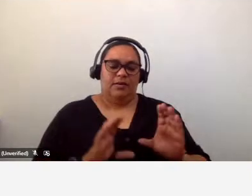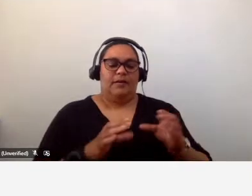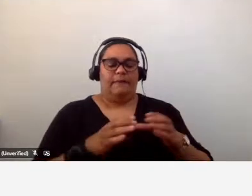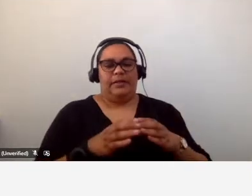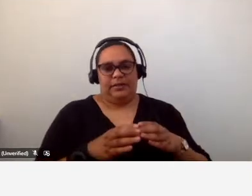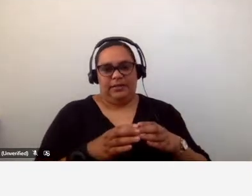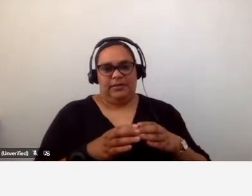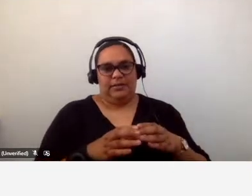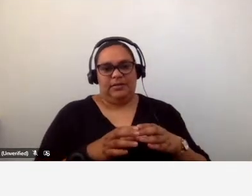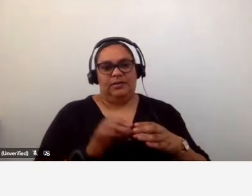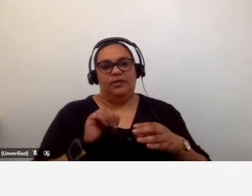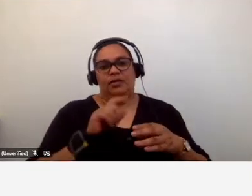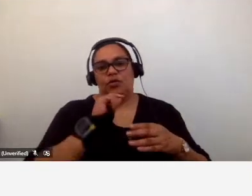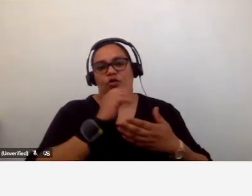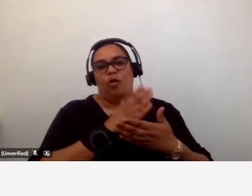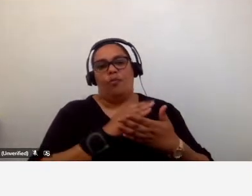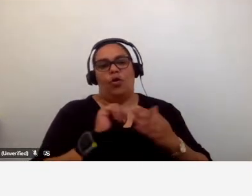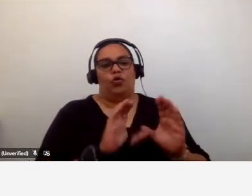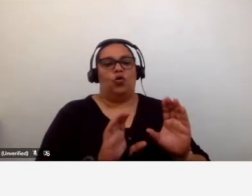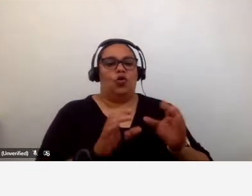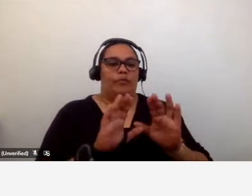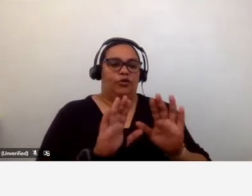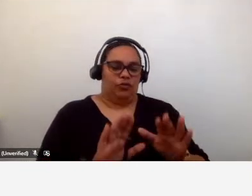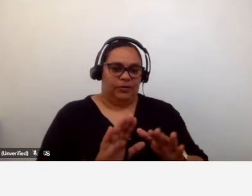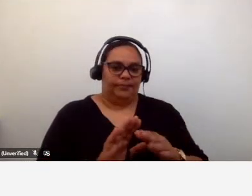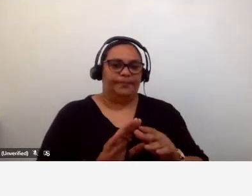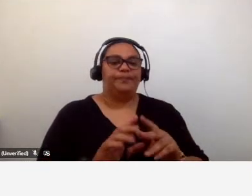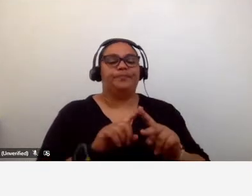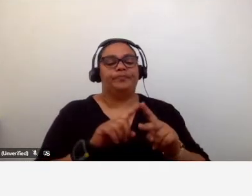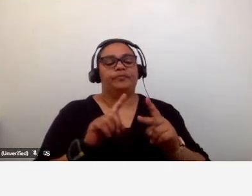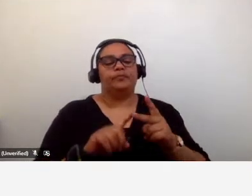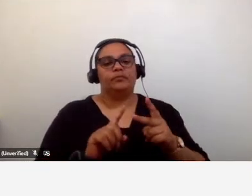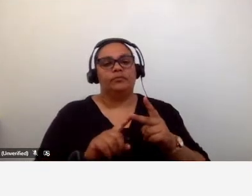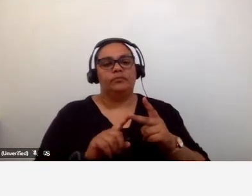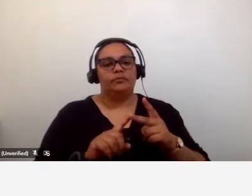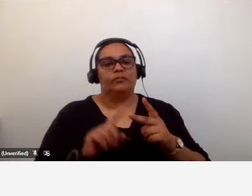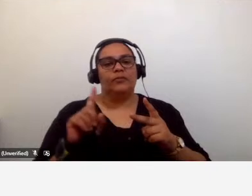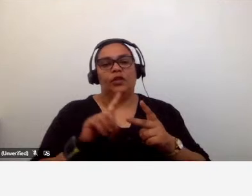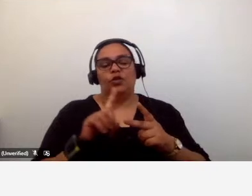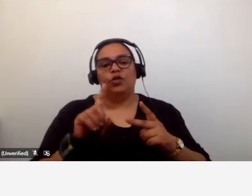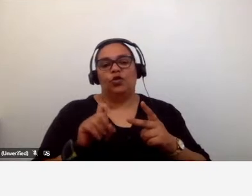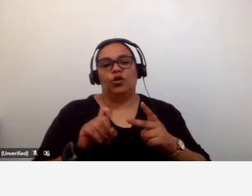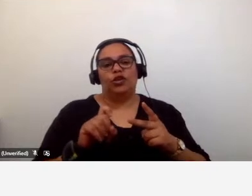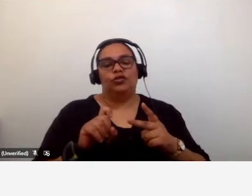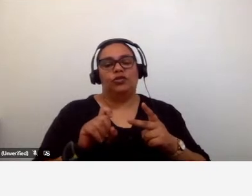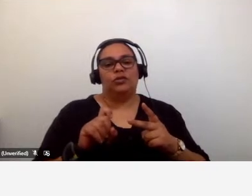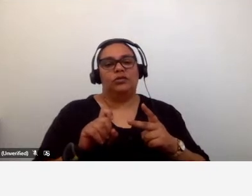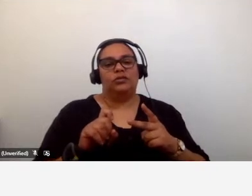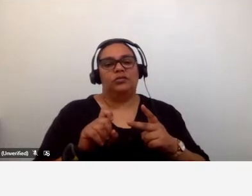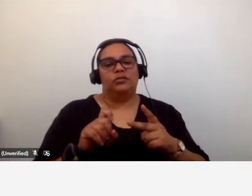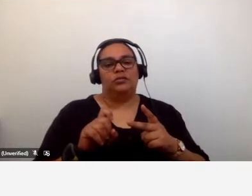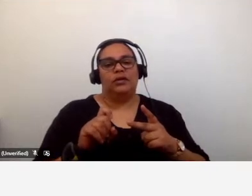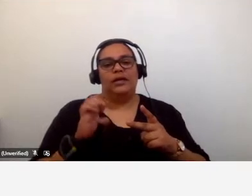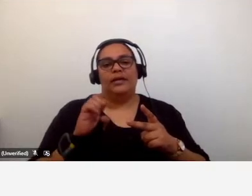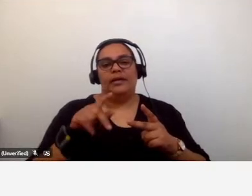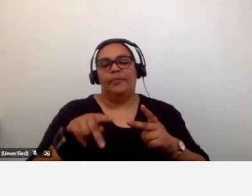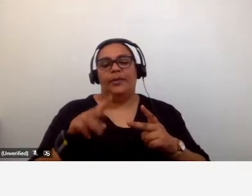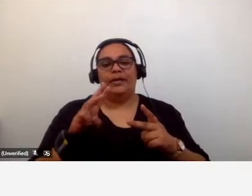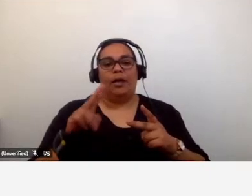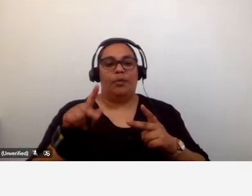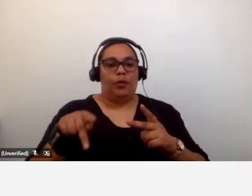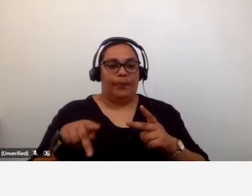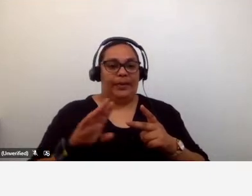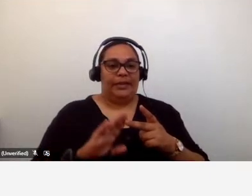committees that is part of the commission. And then the question on the